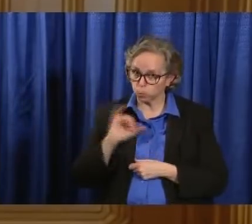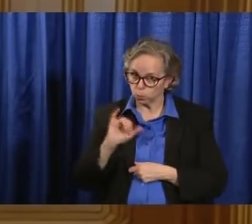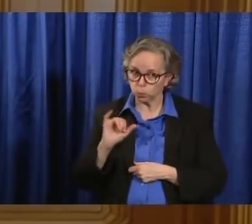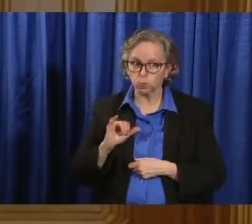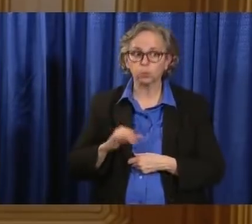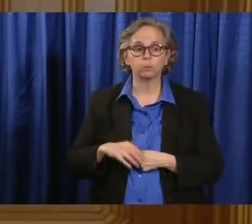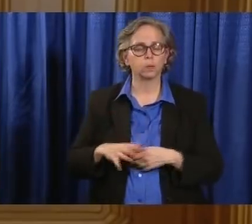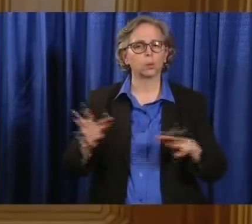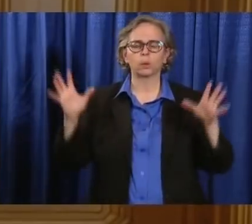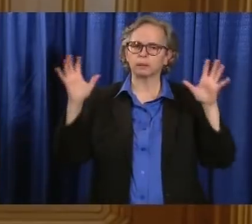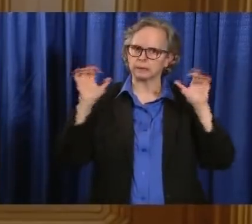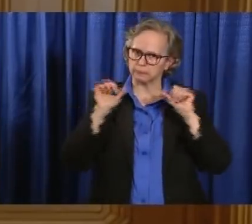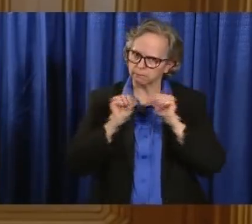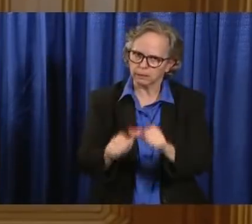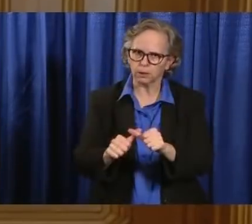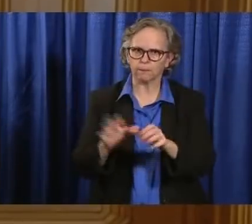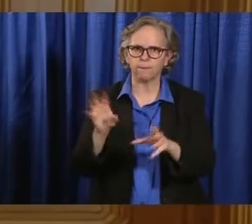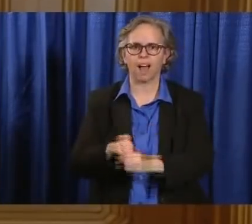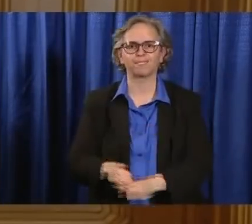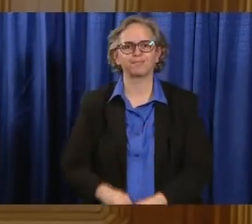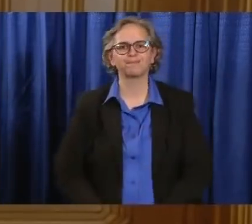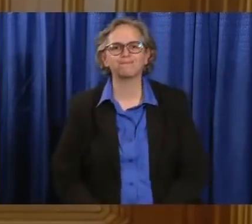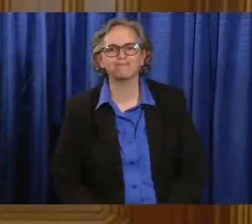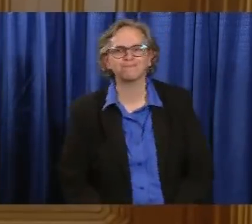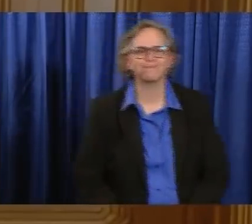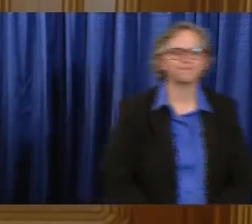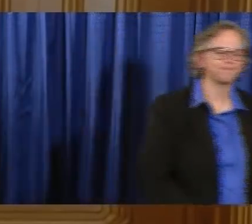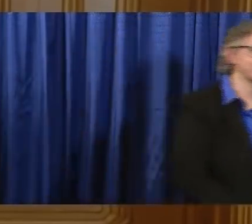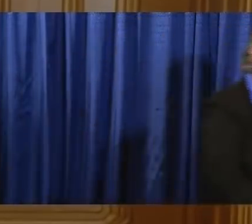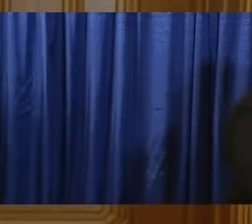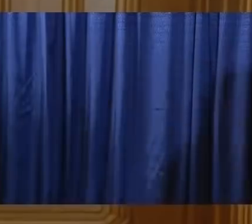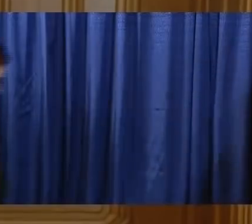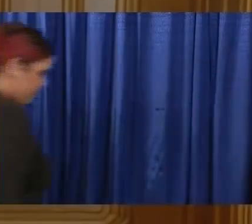health. Thanks.